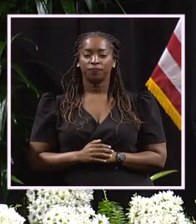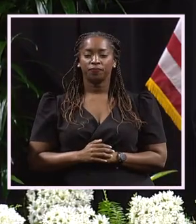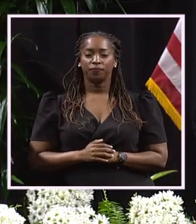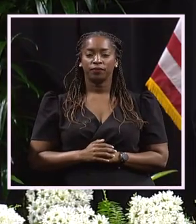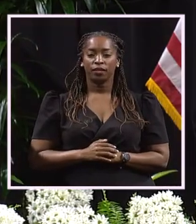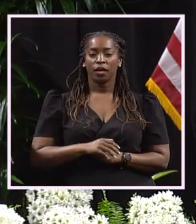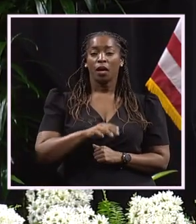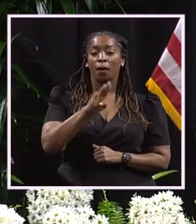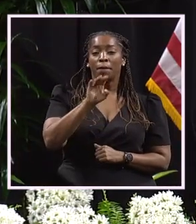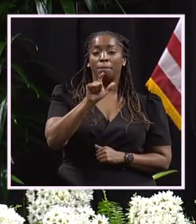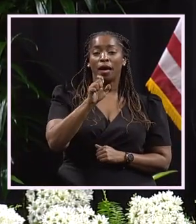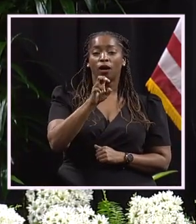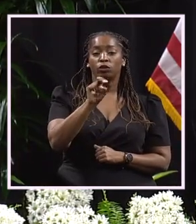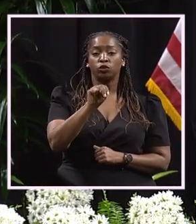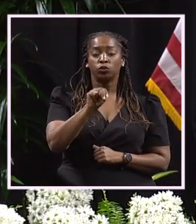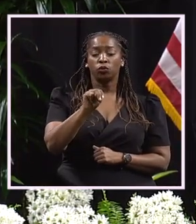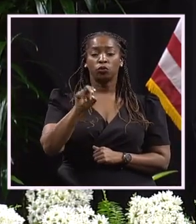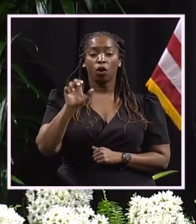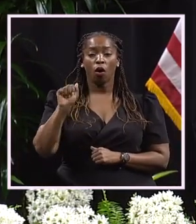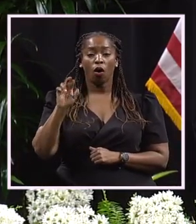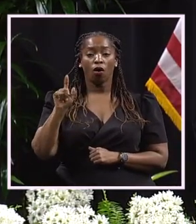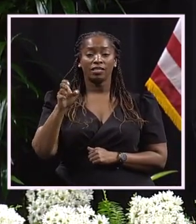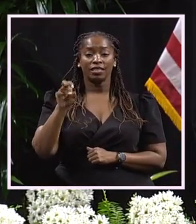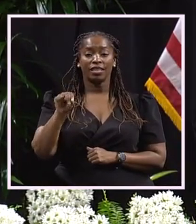Galsum Arslan, Master of Science.